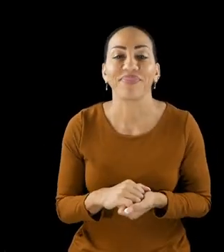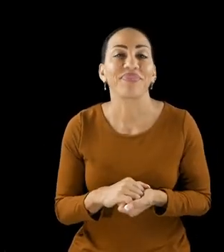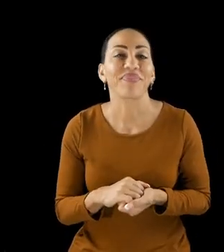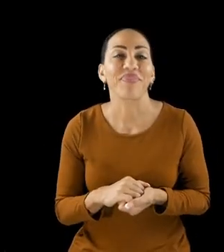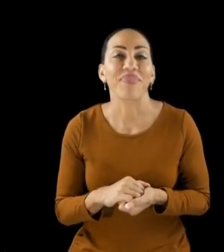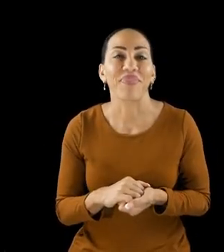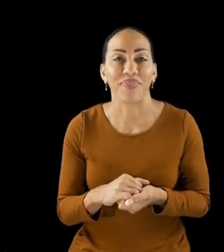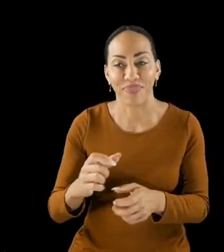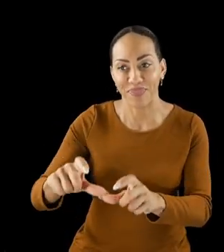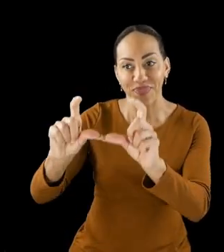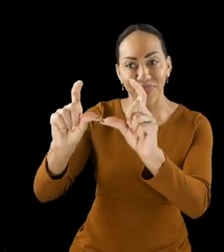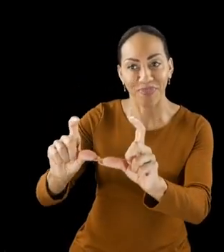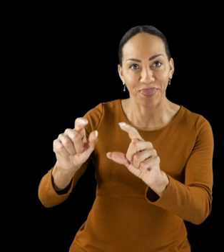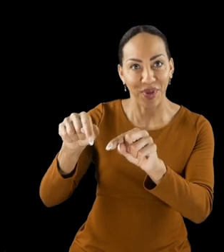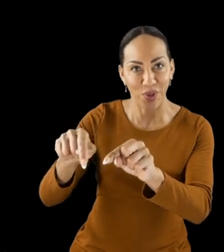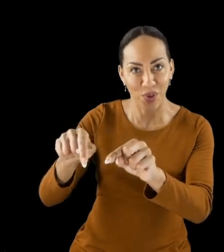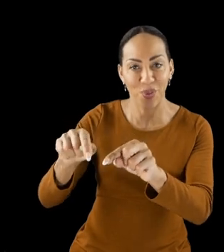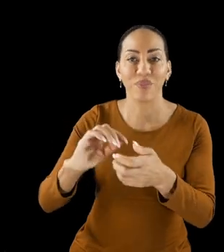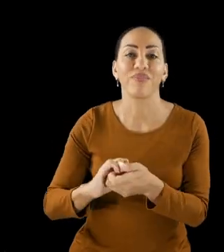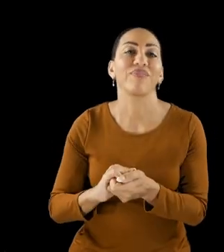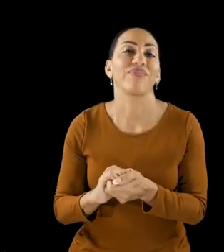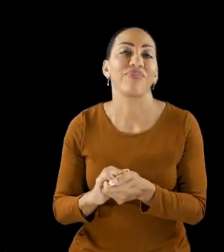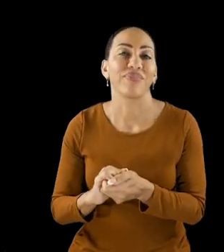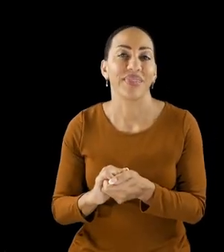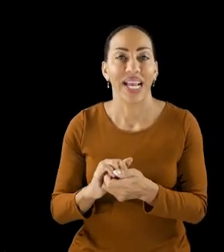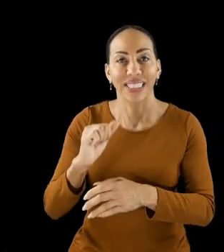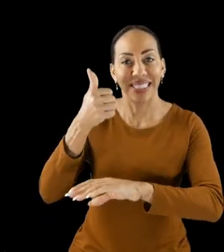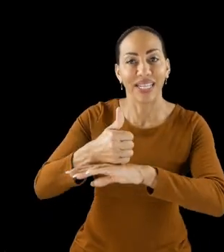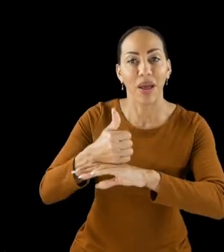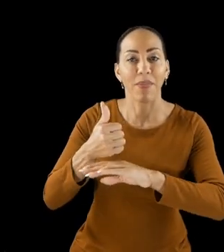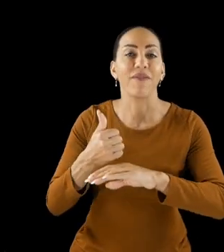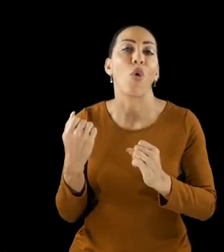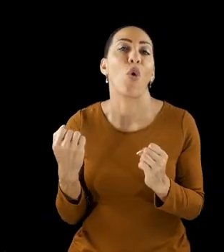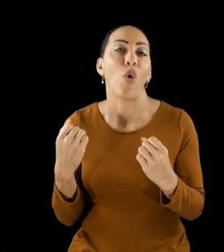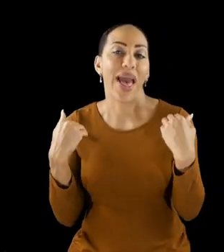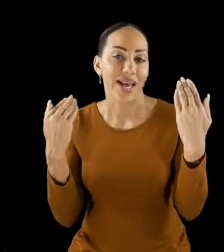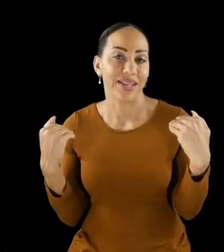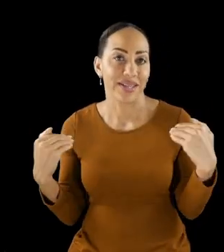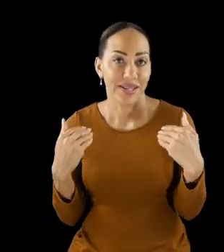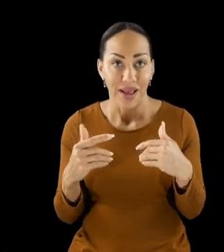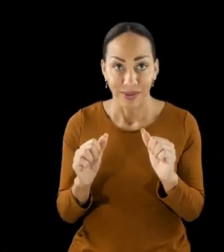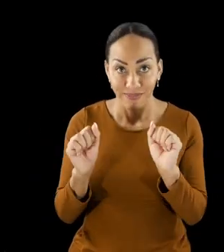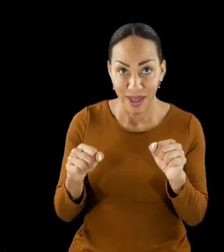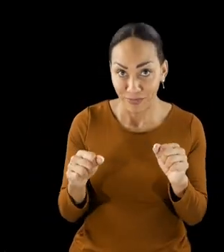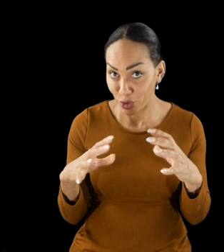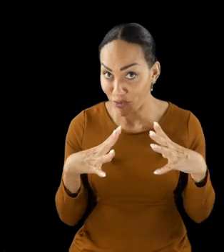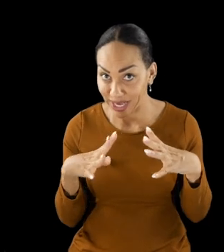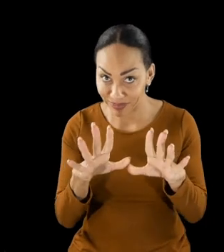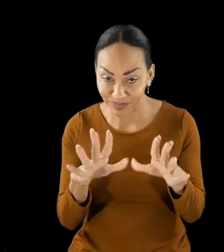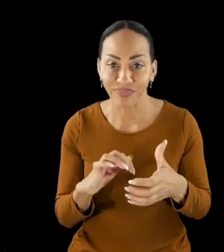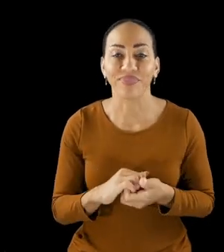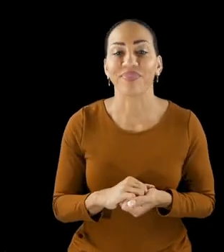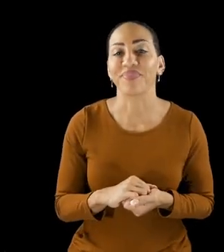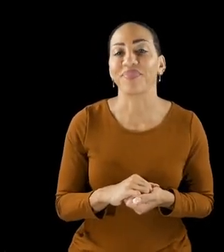come and pop you down over here. Get us all set up again for the exercise. How's that? Am I in frame? Yeah, we're good, we're good, we're good.